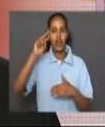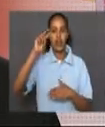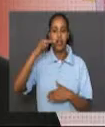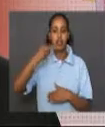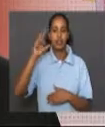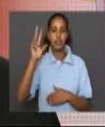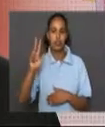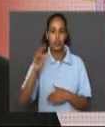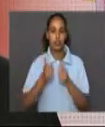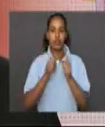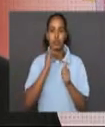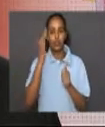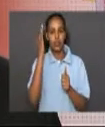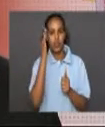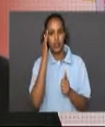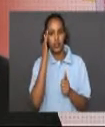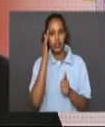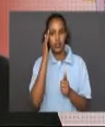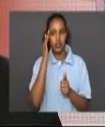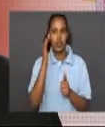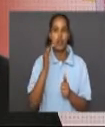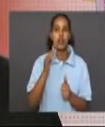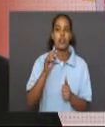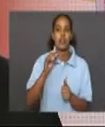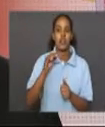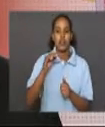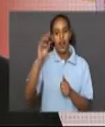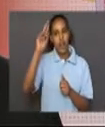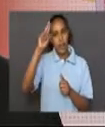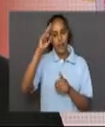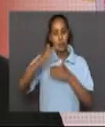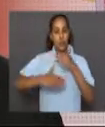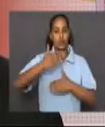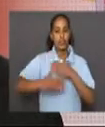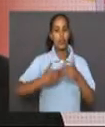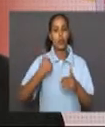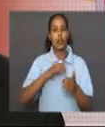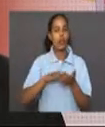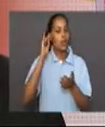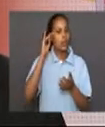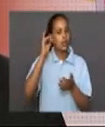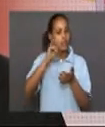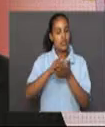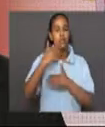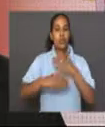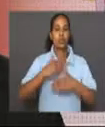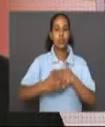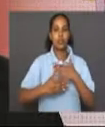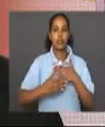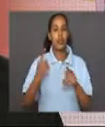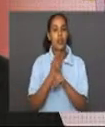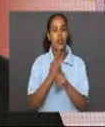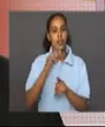ammonia, which is known as the Haber process. We learned that this process